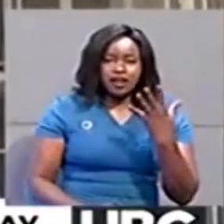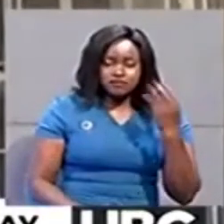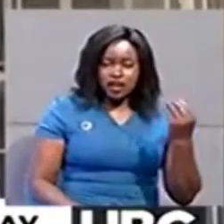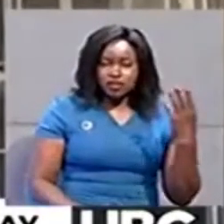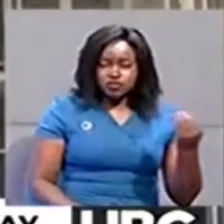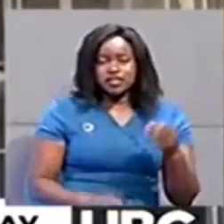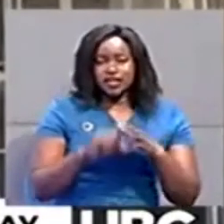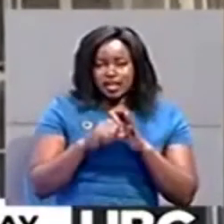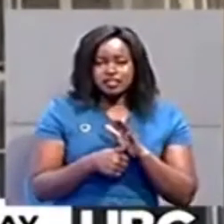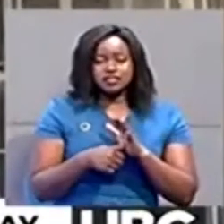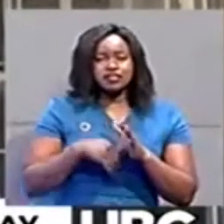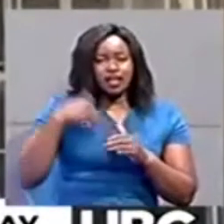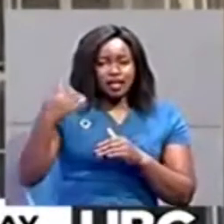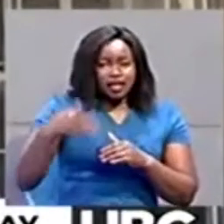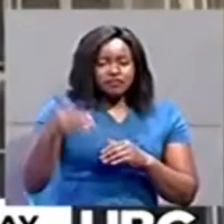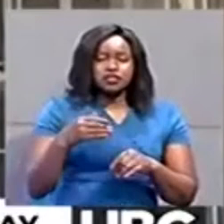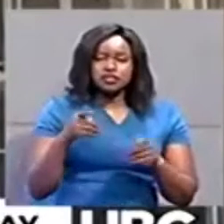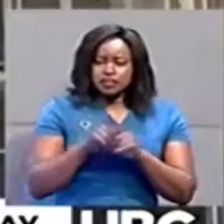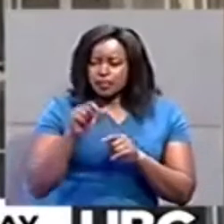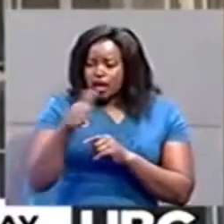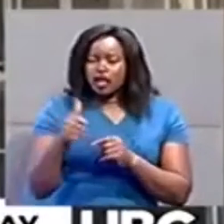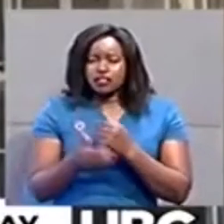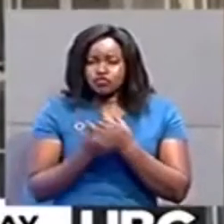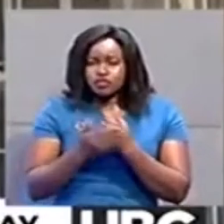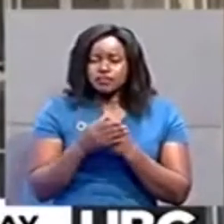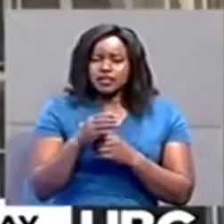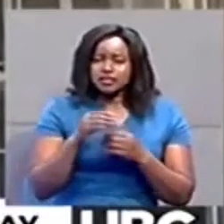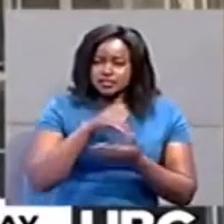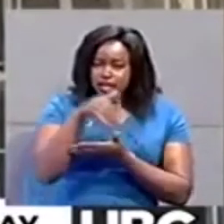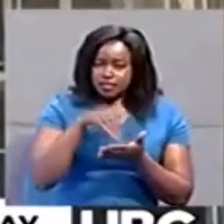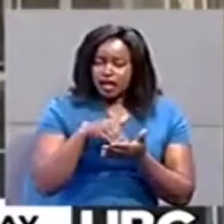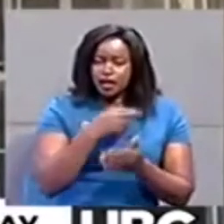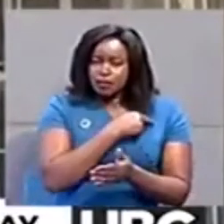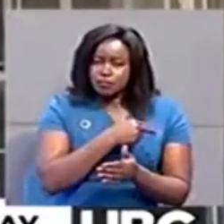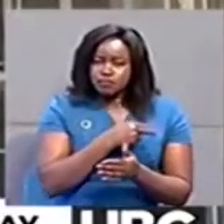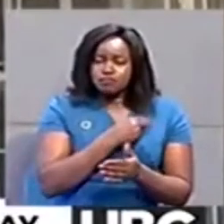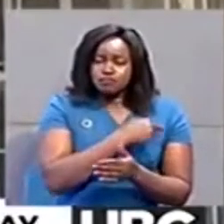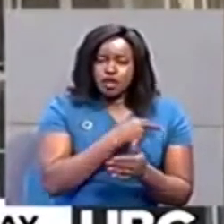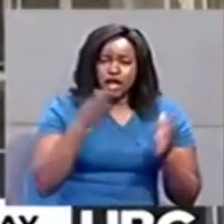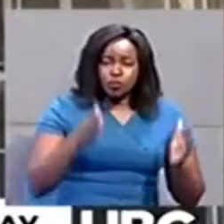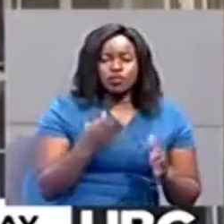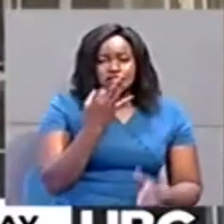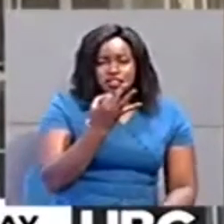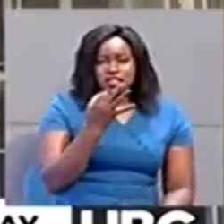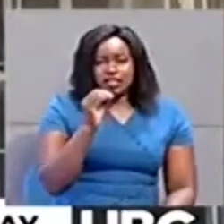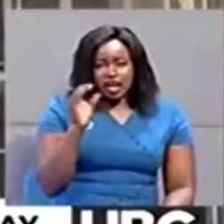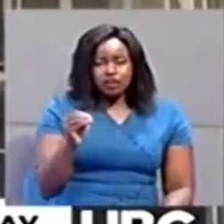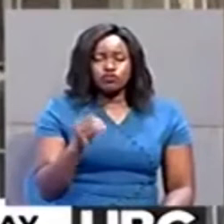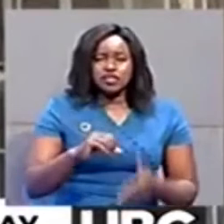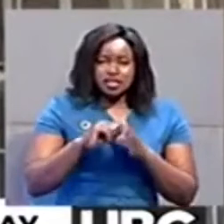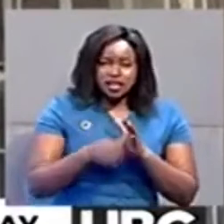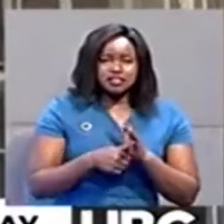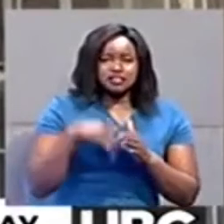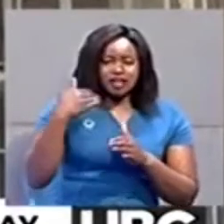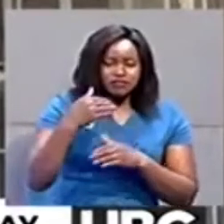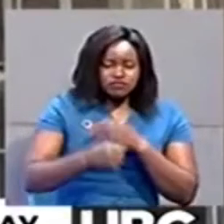here. And then there is another treatment center in Olago Hospital, which sees approximately 300 new cases of childhood cancer every